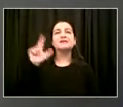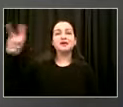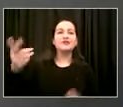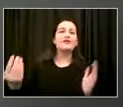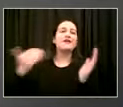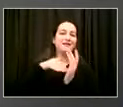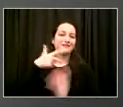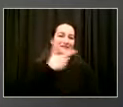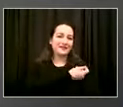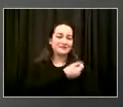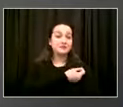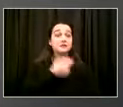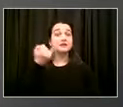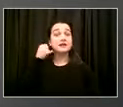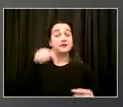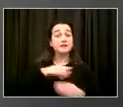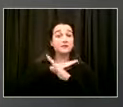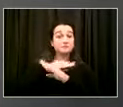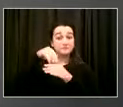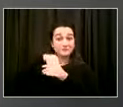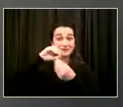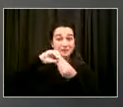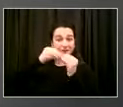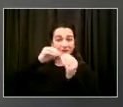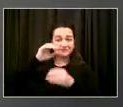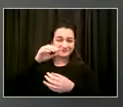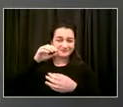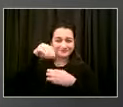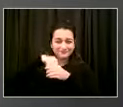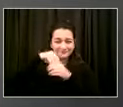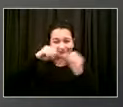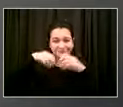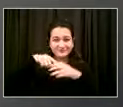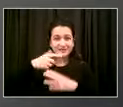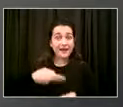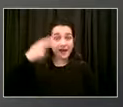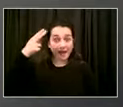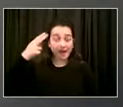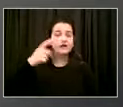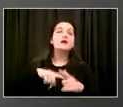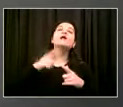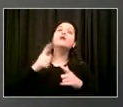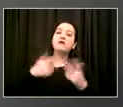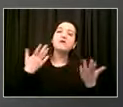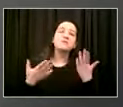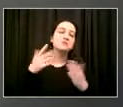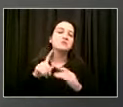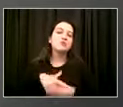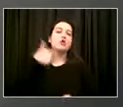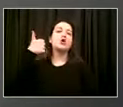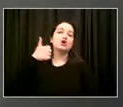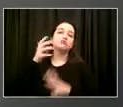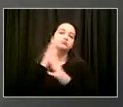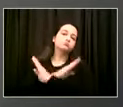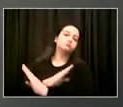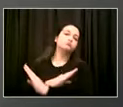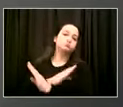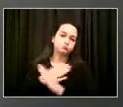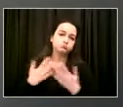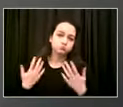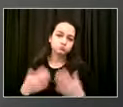highly protected. The pharmaceutical companies and the other scientists are watching what happens with